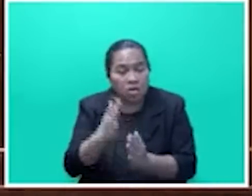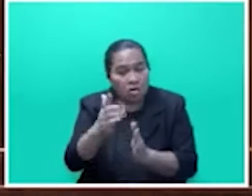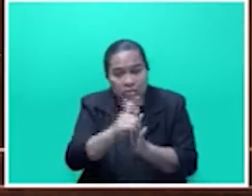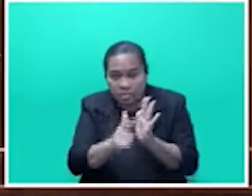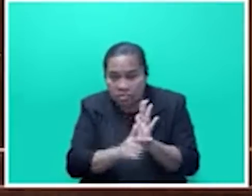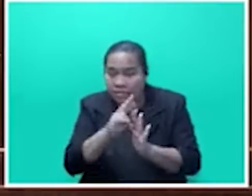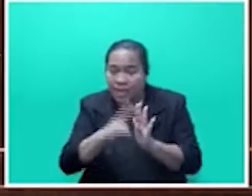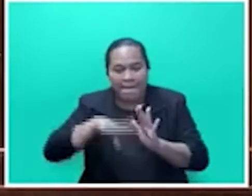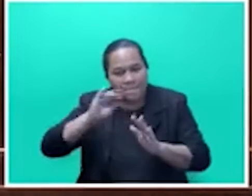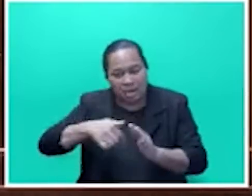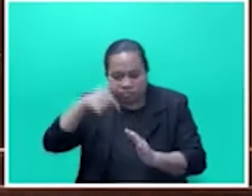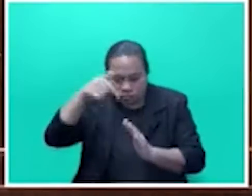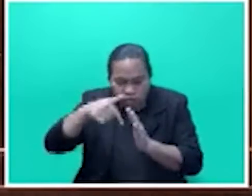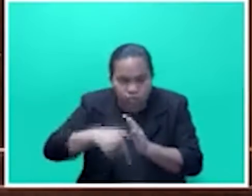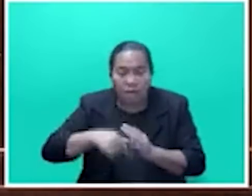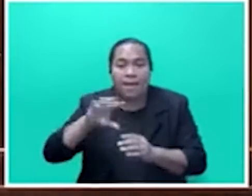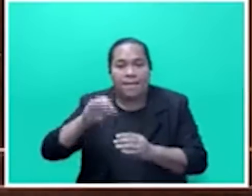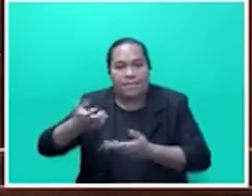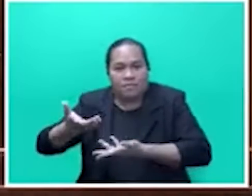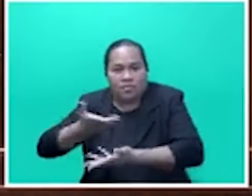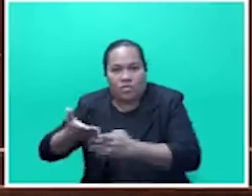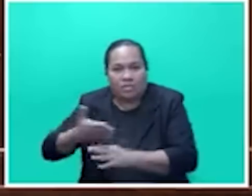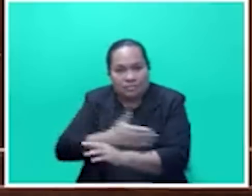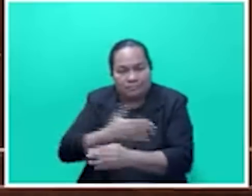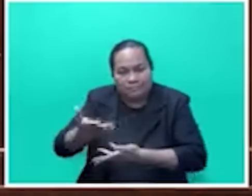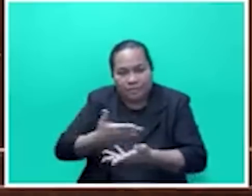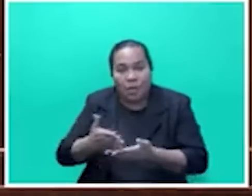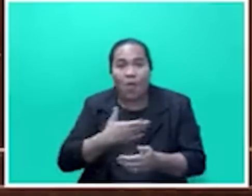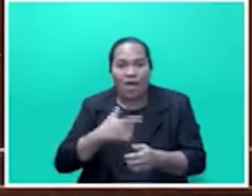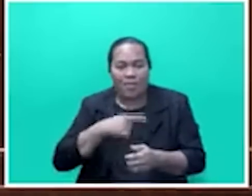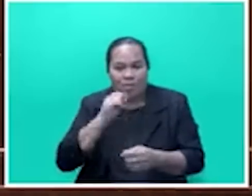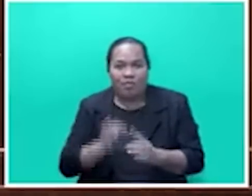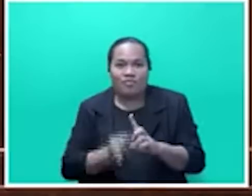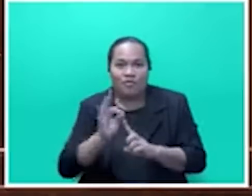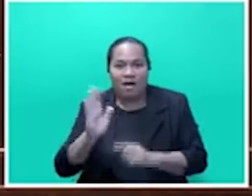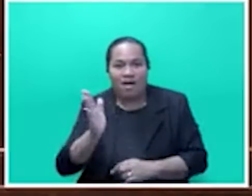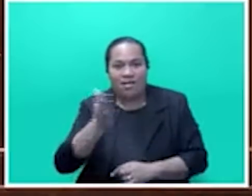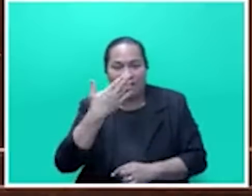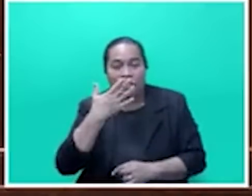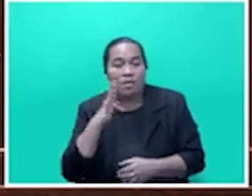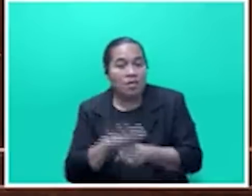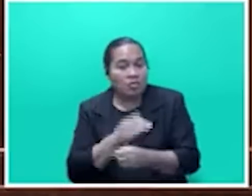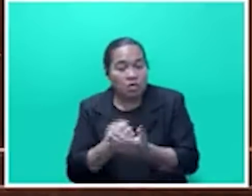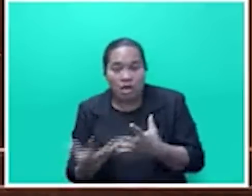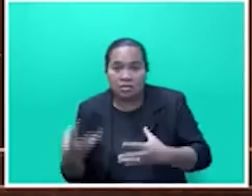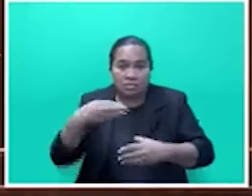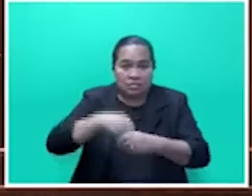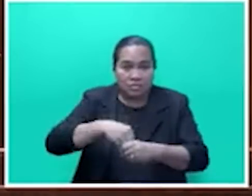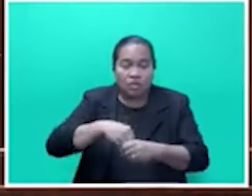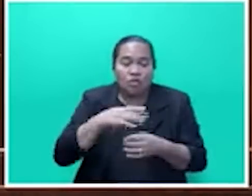must undergo thorough consultation process for better outcomes to ensure inclusiveness and foster greater